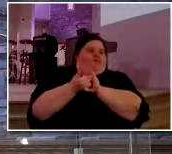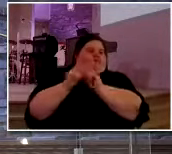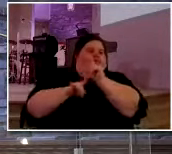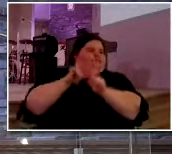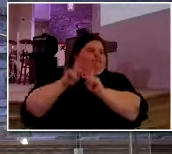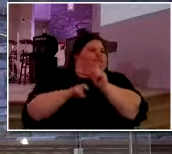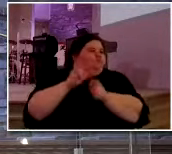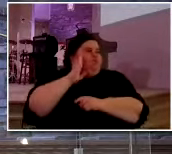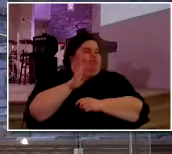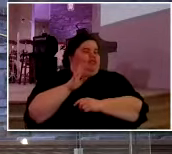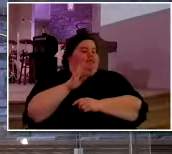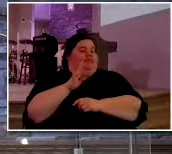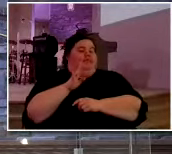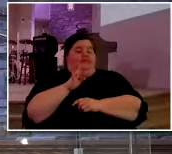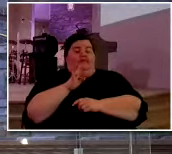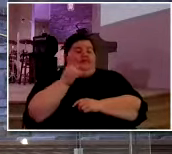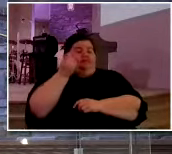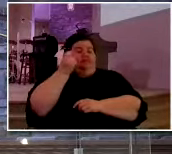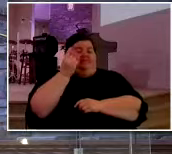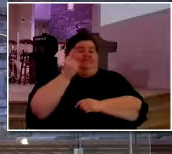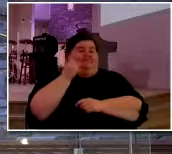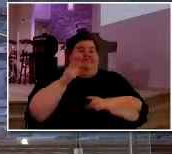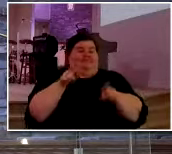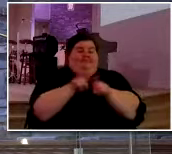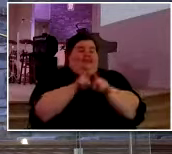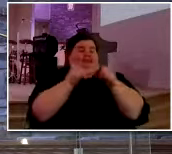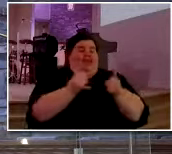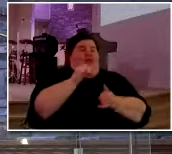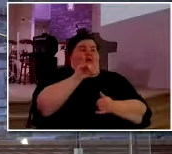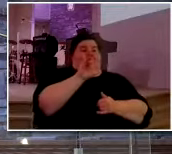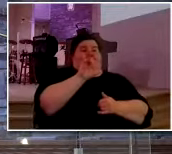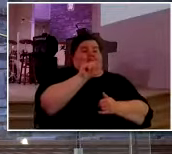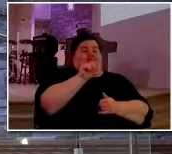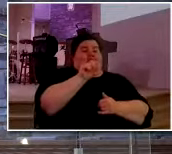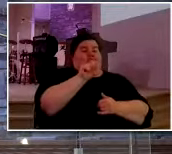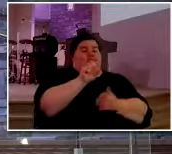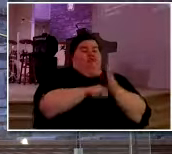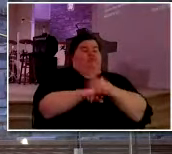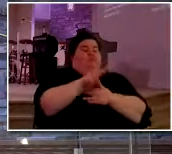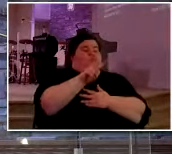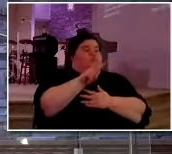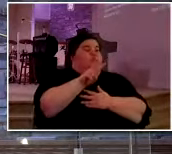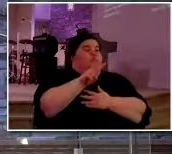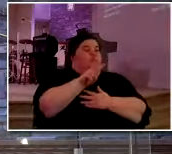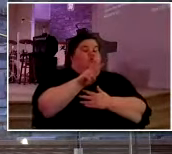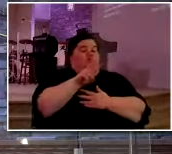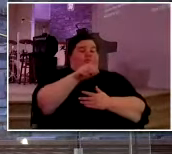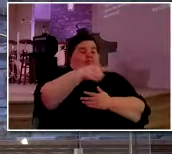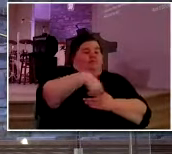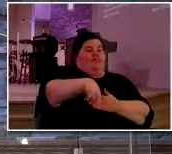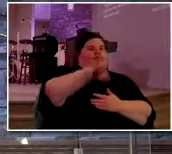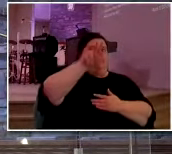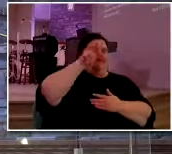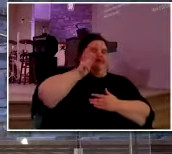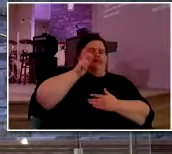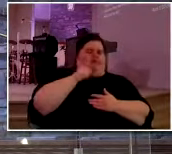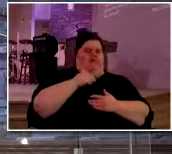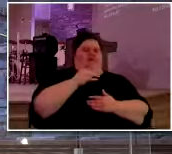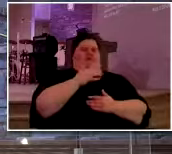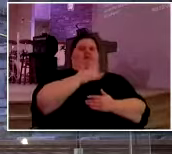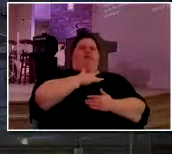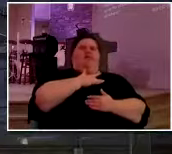was in Acts chapter 2. In verse 37, now when they heard this, they were pricked in their heart. Said